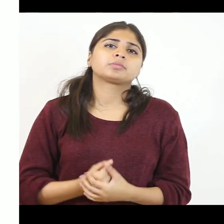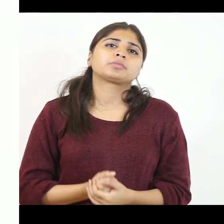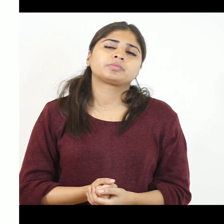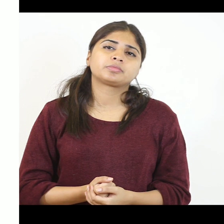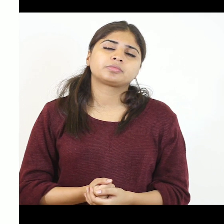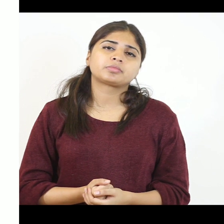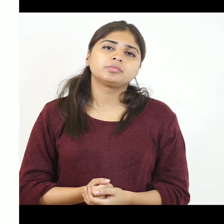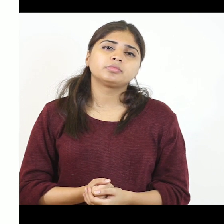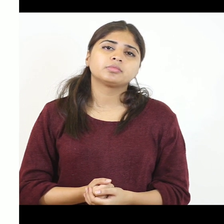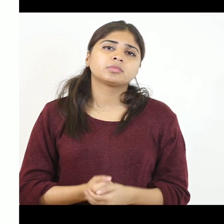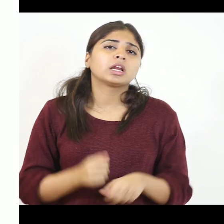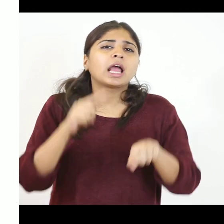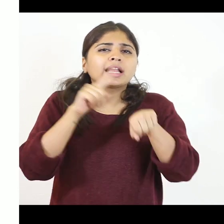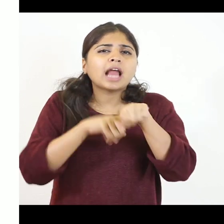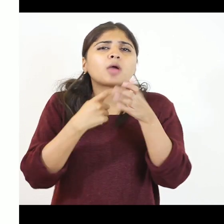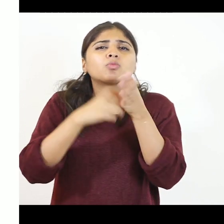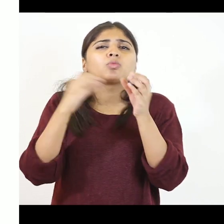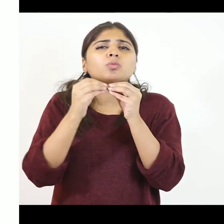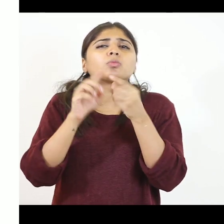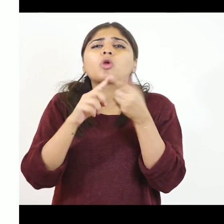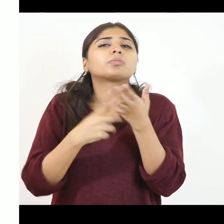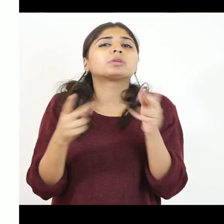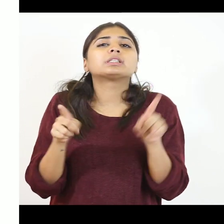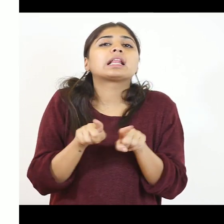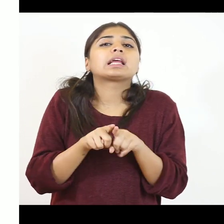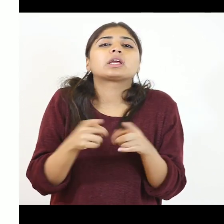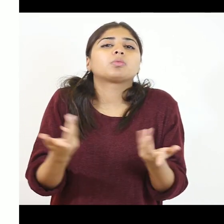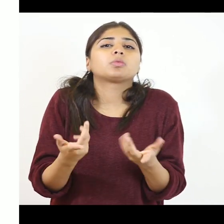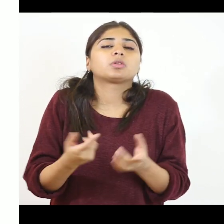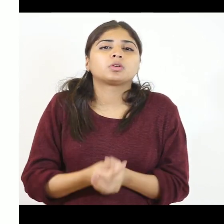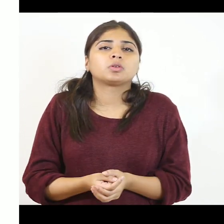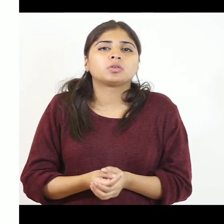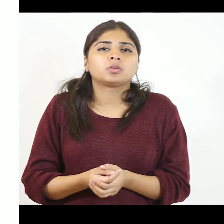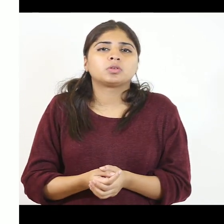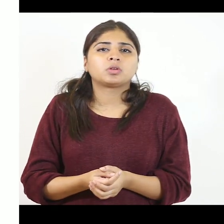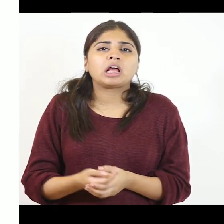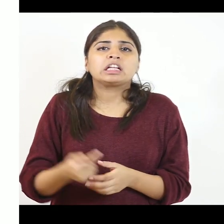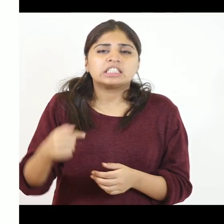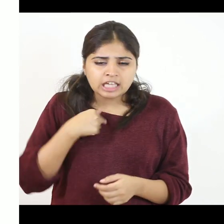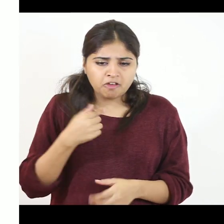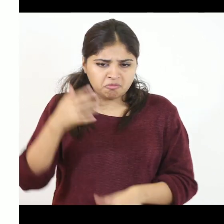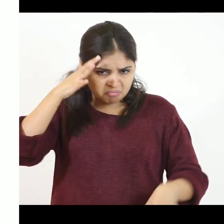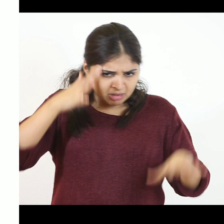be poor personal planning and scheduling,